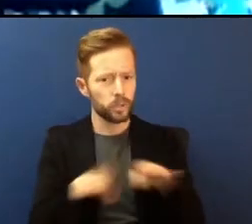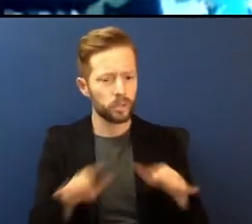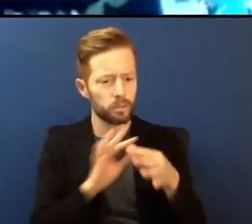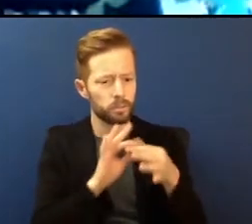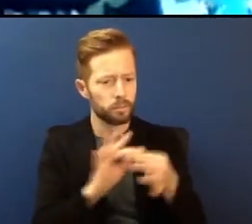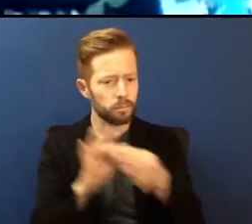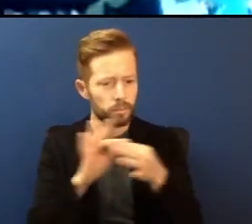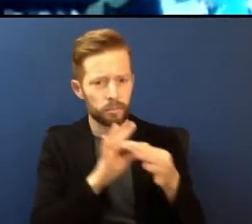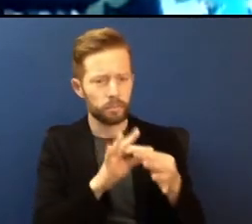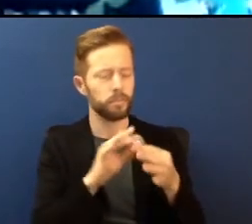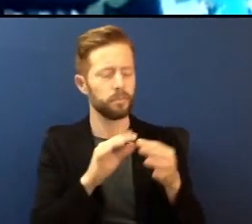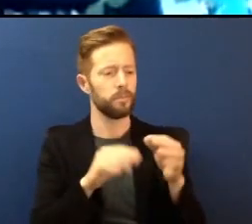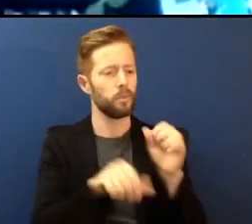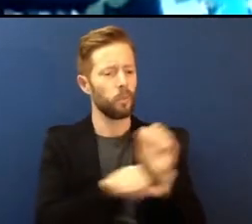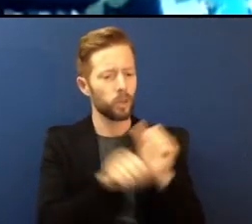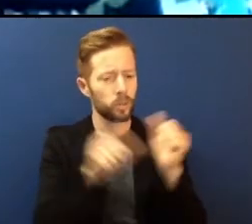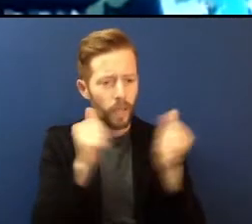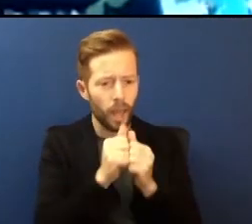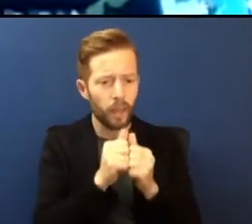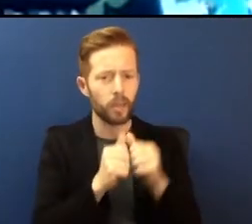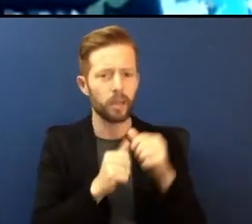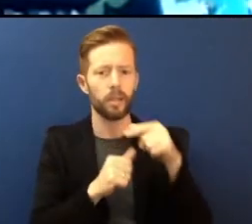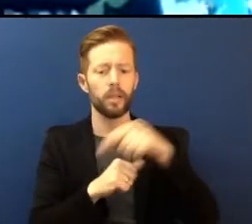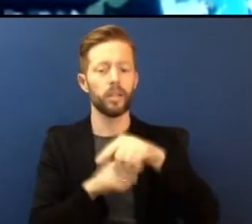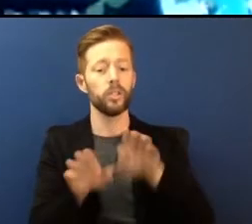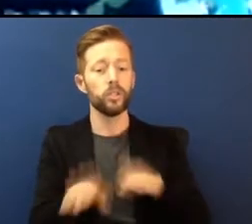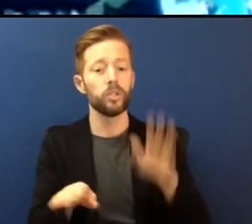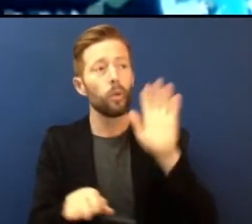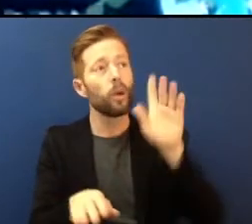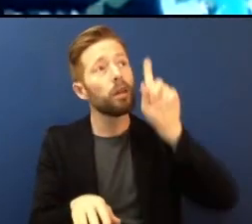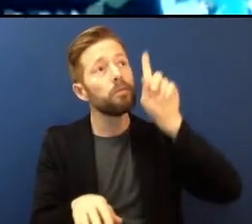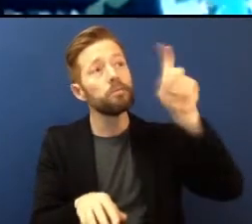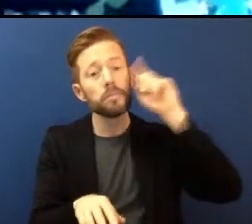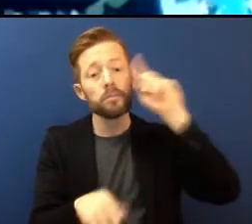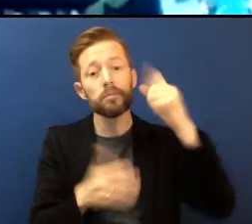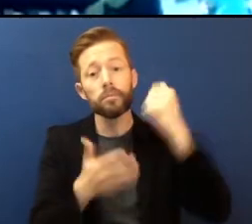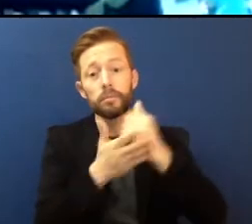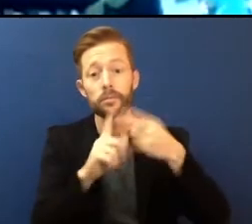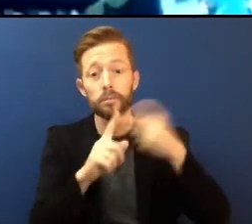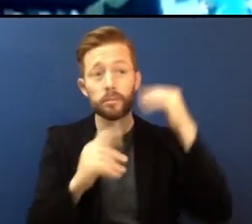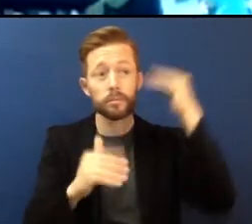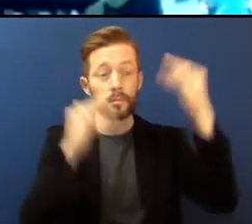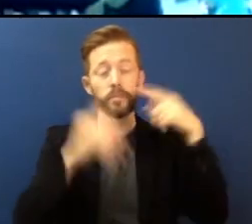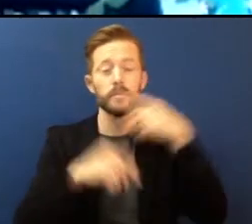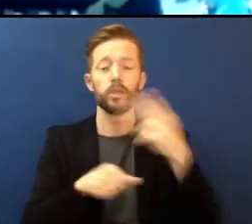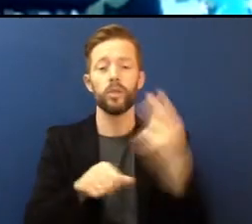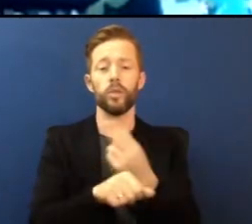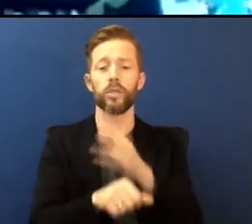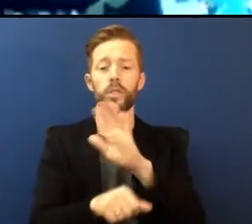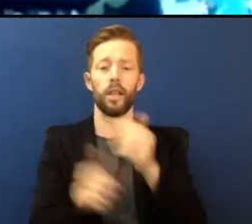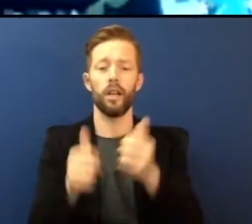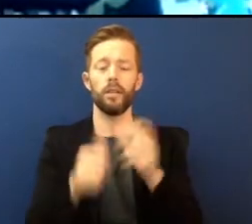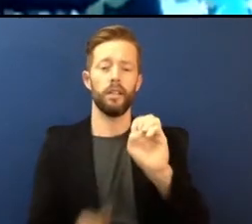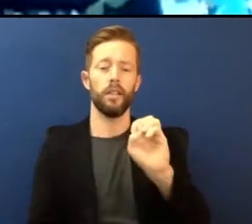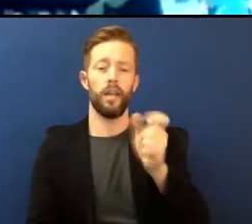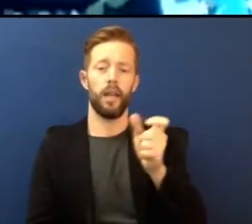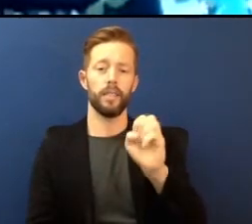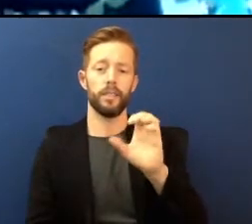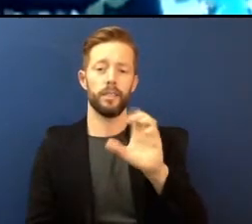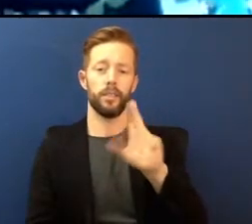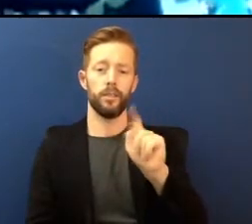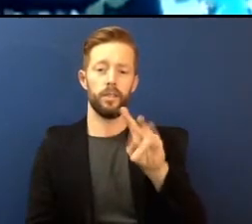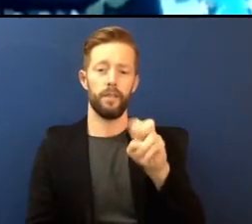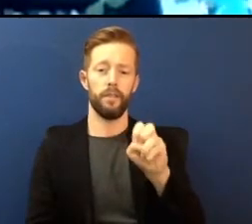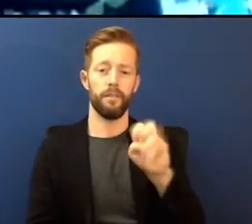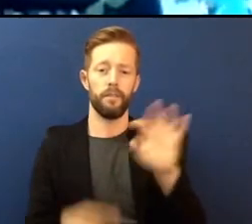children cooperate and work together, ask for advice from adults. They're using their executive function and approaches to learning